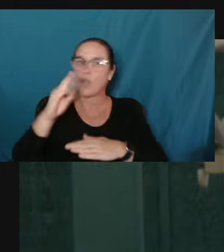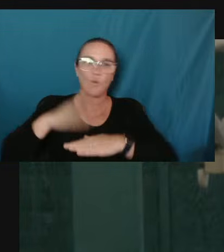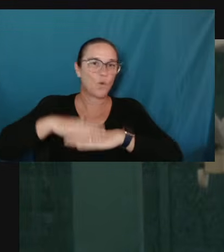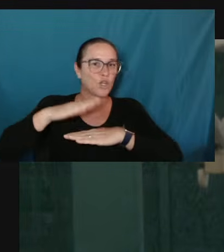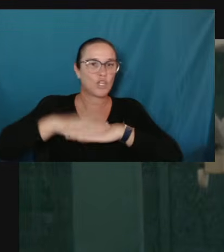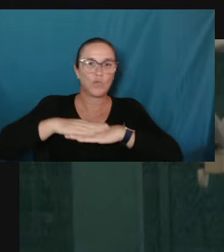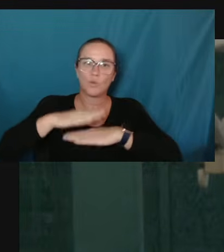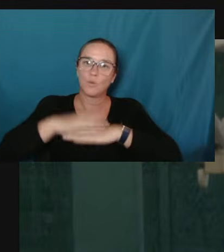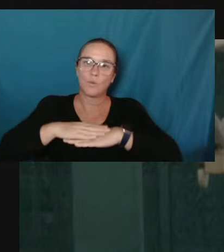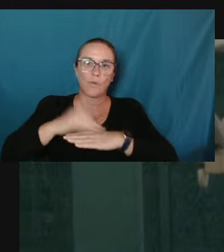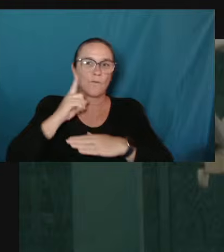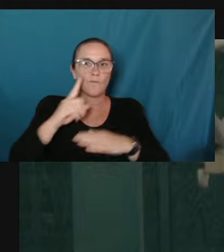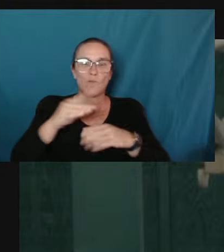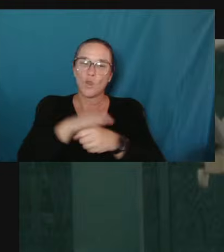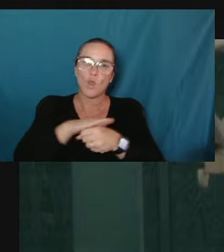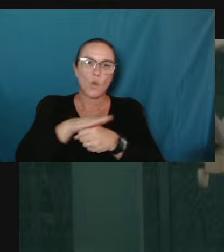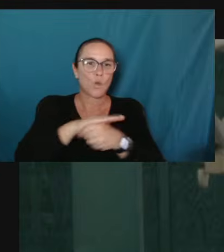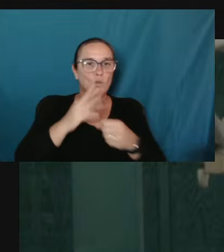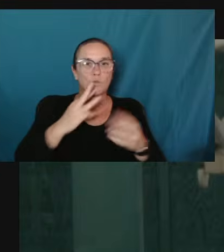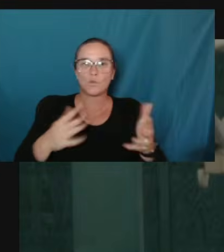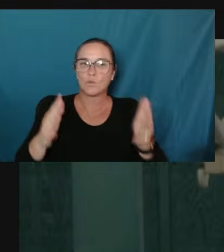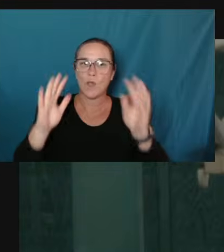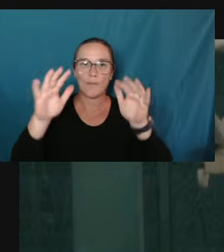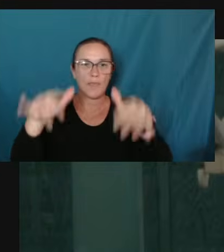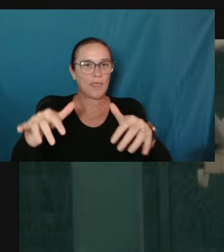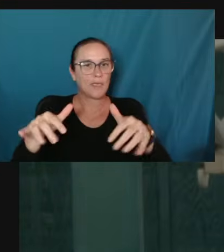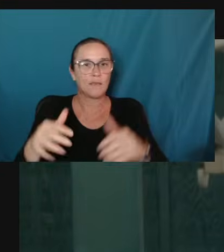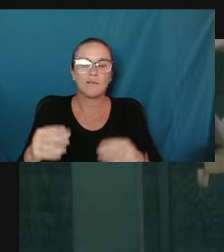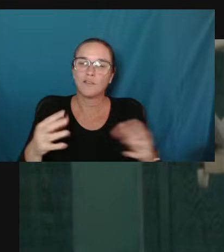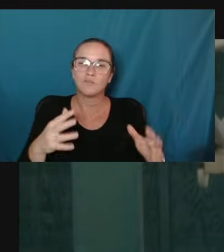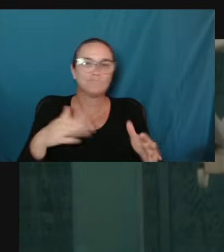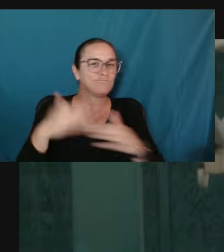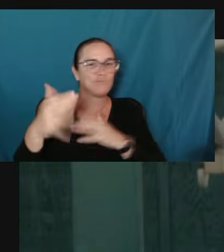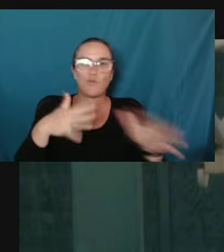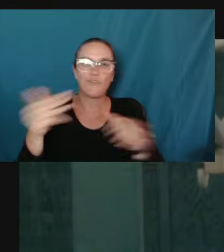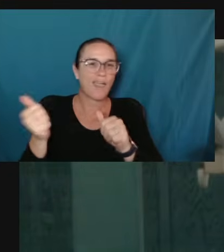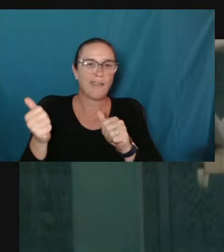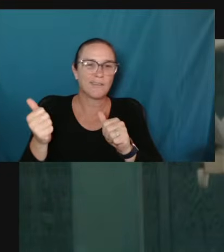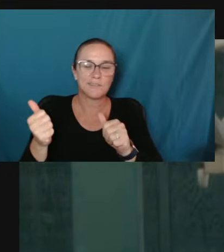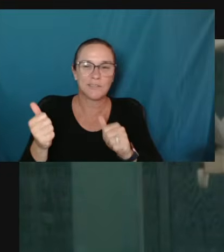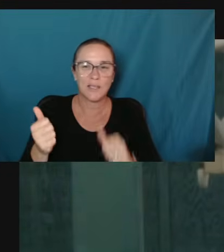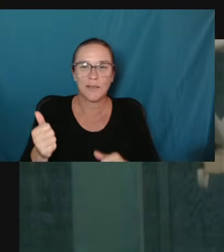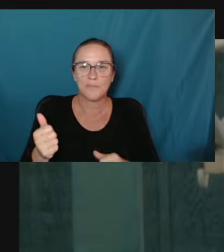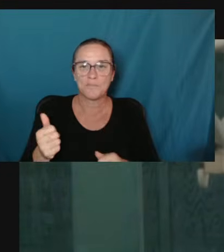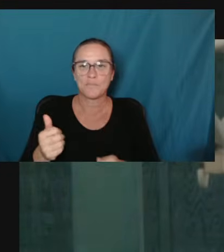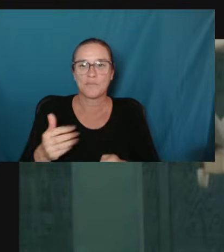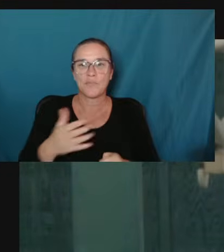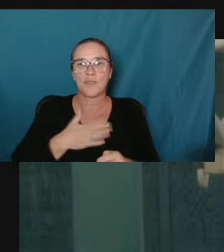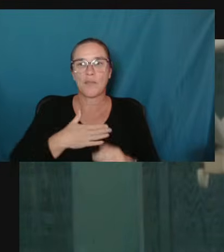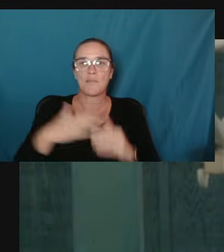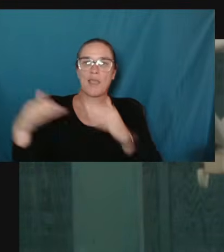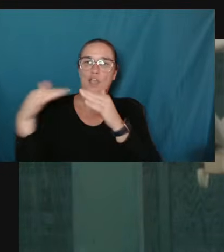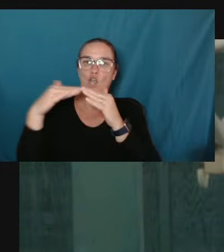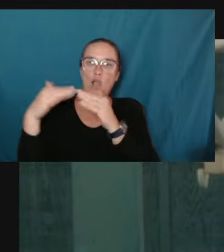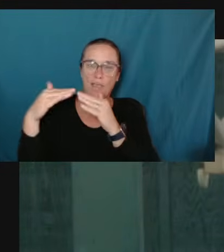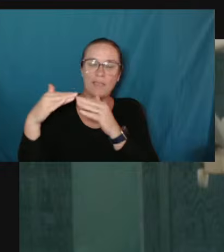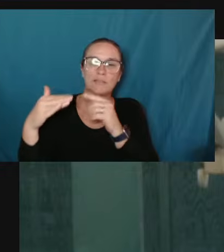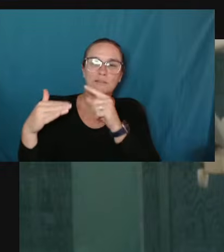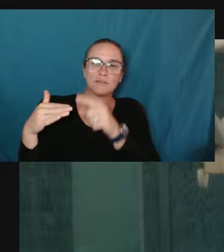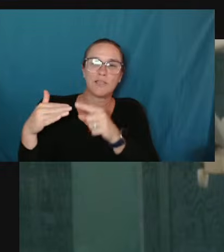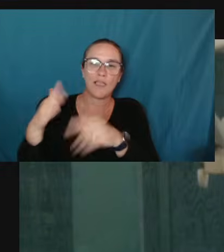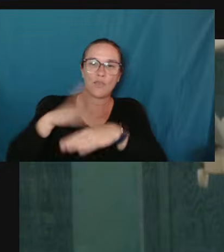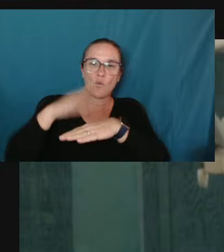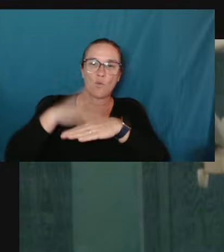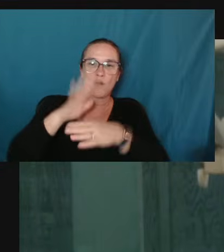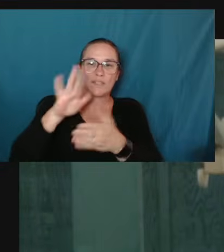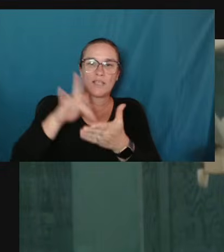for a local tsunami. It's just too fast. I mean, my colleagues over in the warning centers, they need at